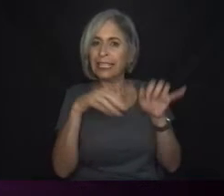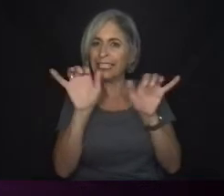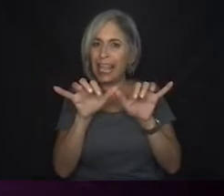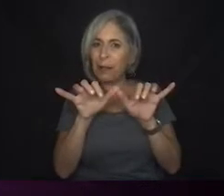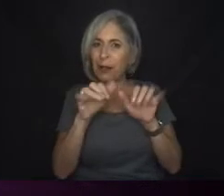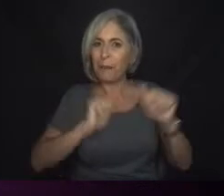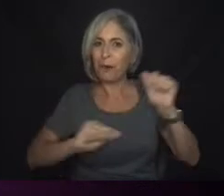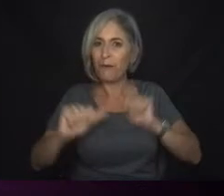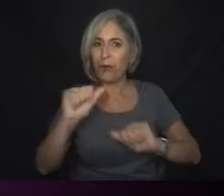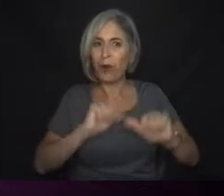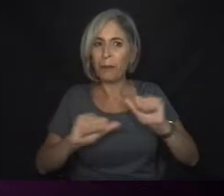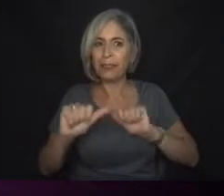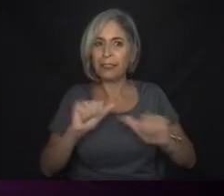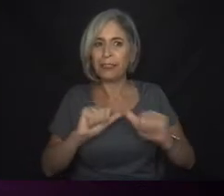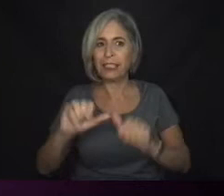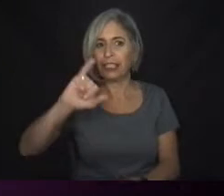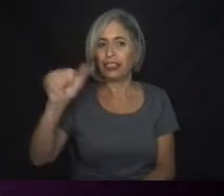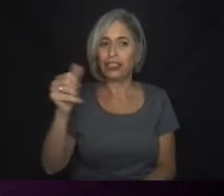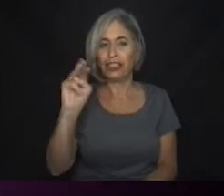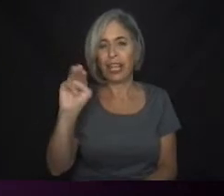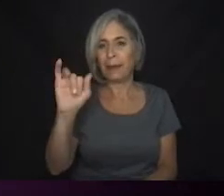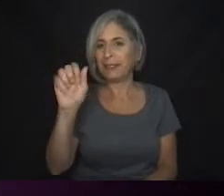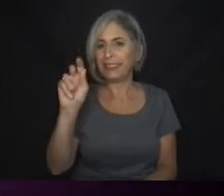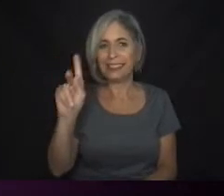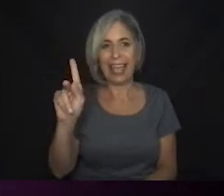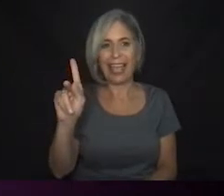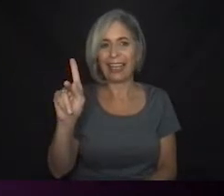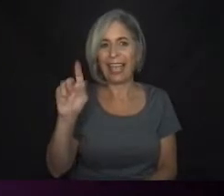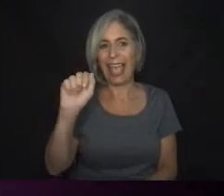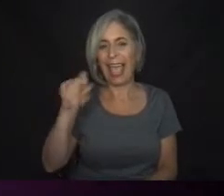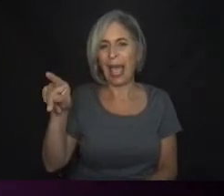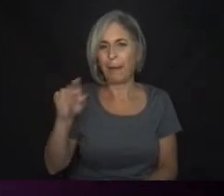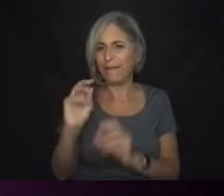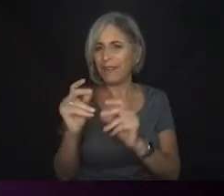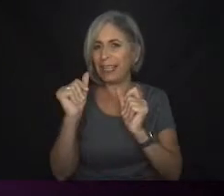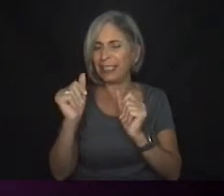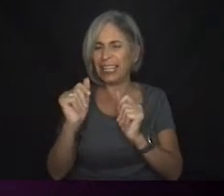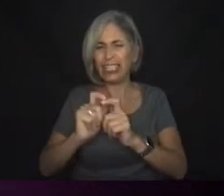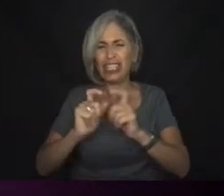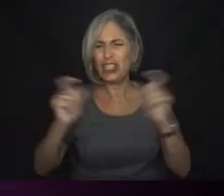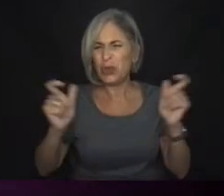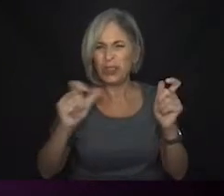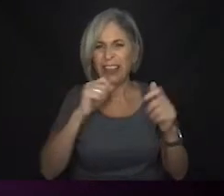and performant Jamstack app in minutes. In fact, so massive it doesn't even fit on the screen.